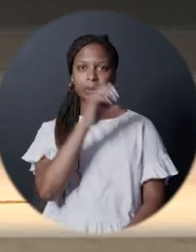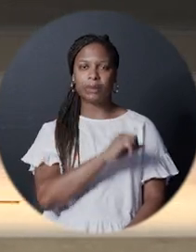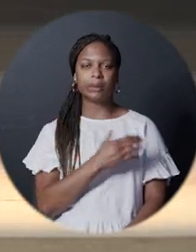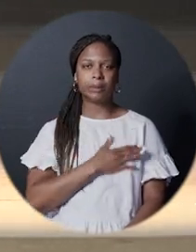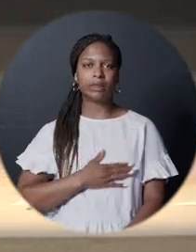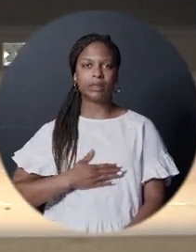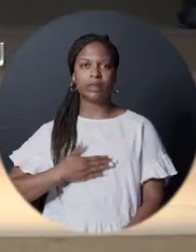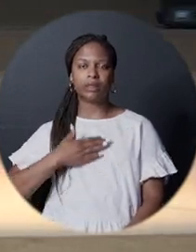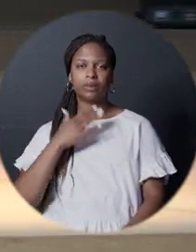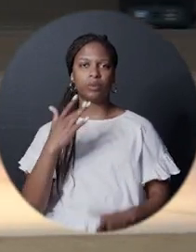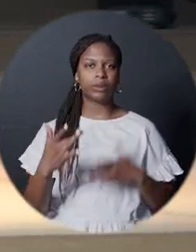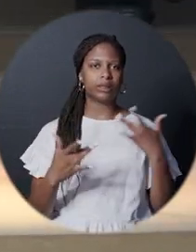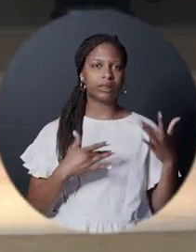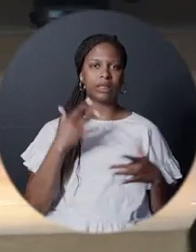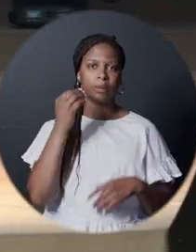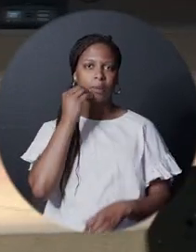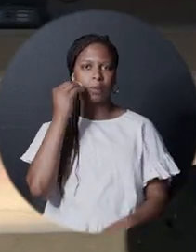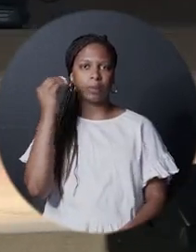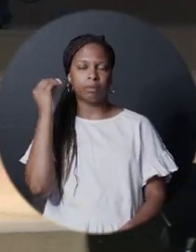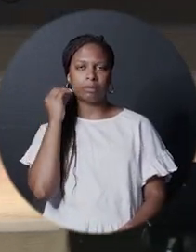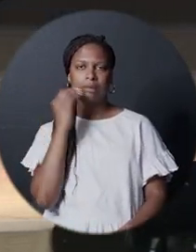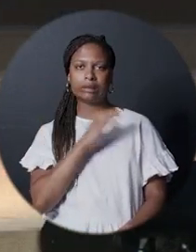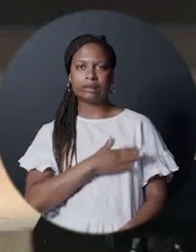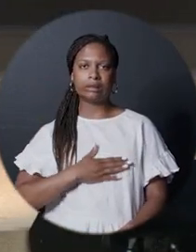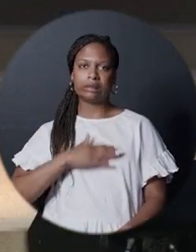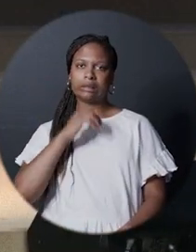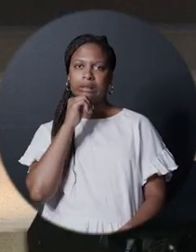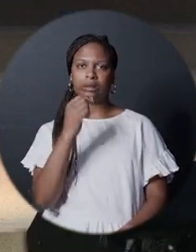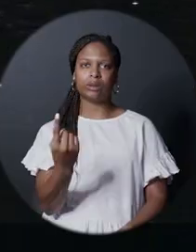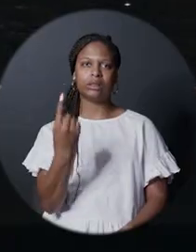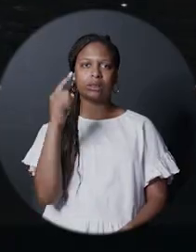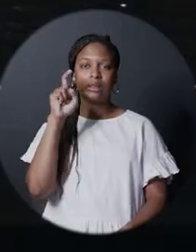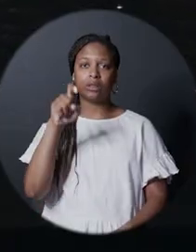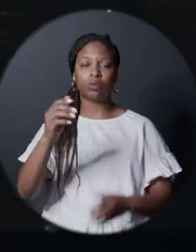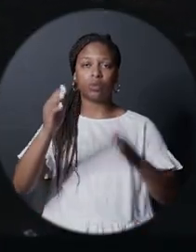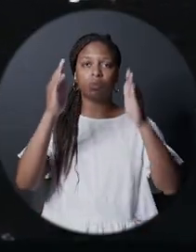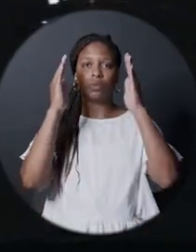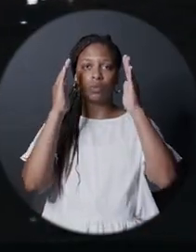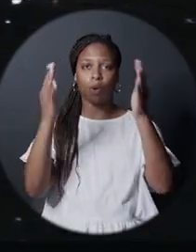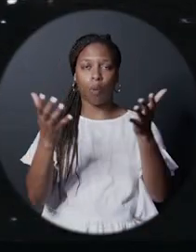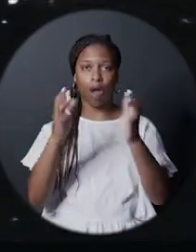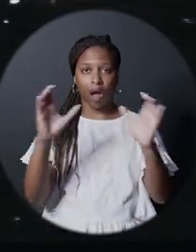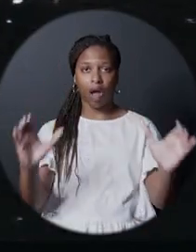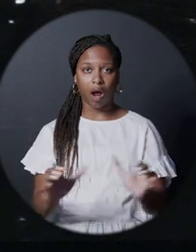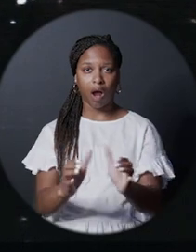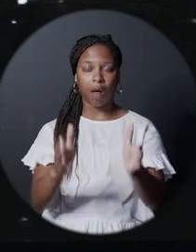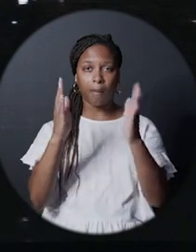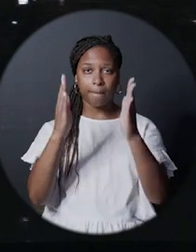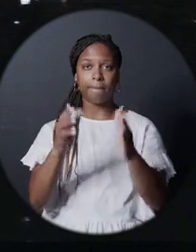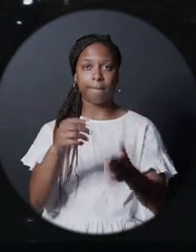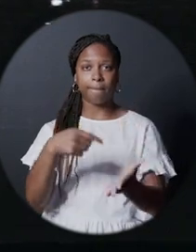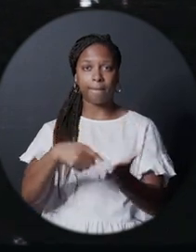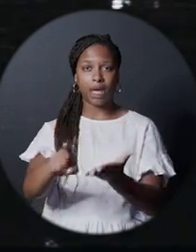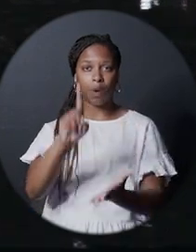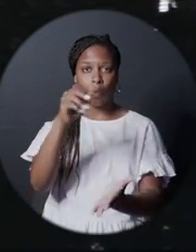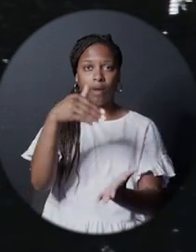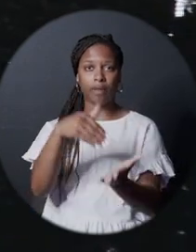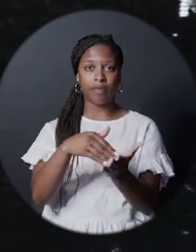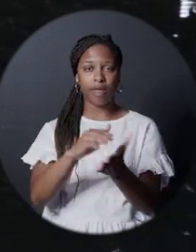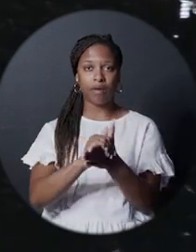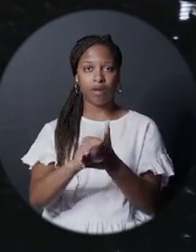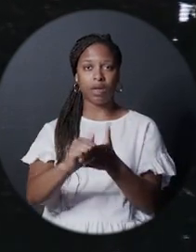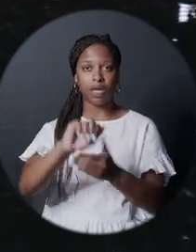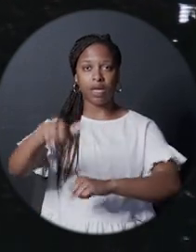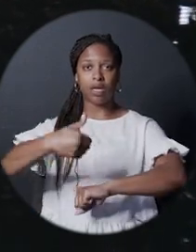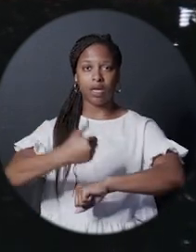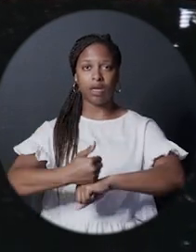Don't y'all miss this. Please, please, if you're looking to be excited at home, please, this is not going to be the one. I need your attention. I want you to act like you just paid